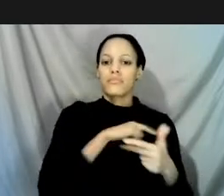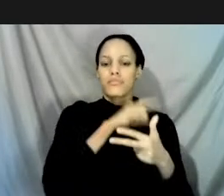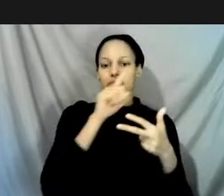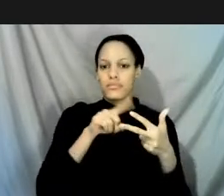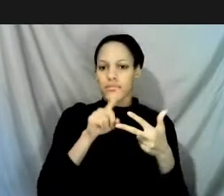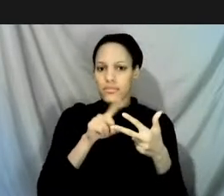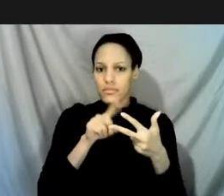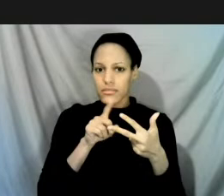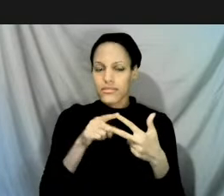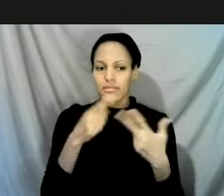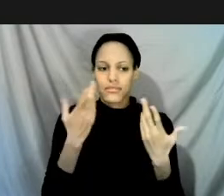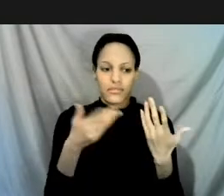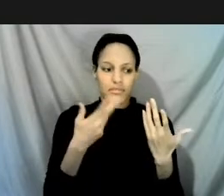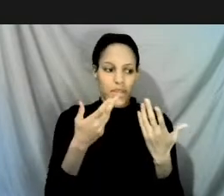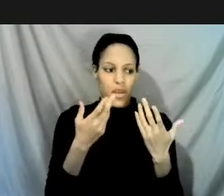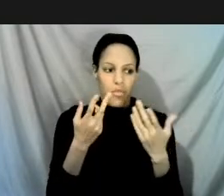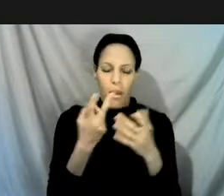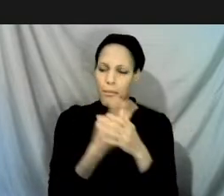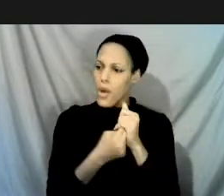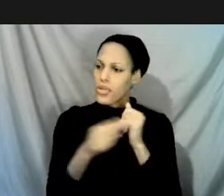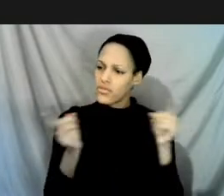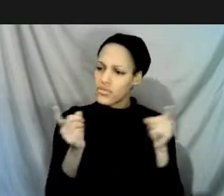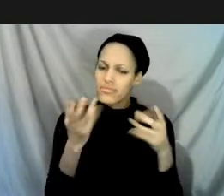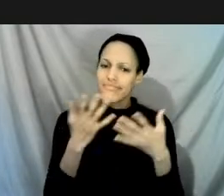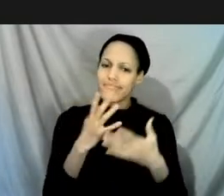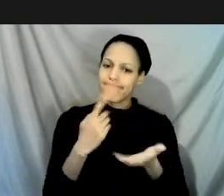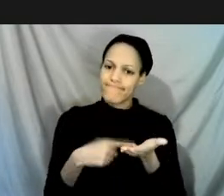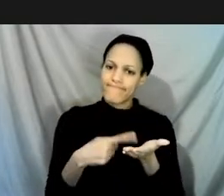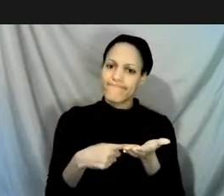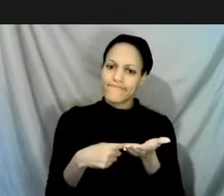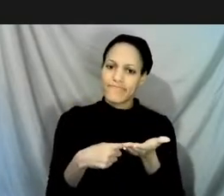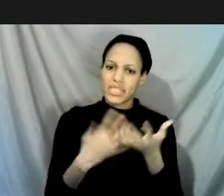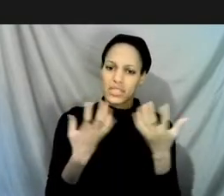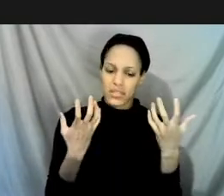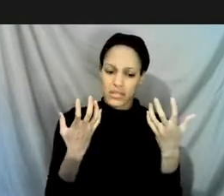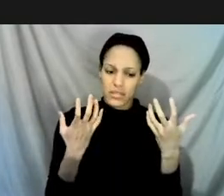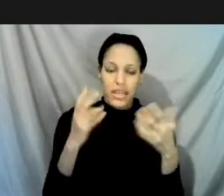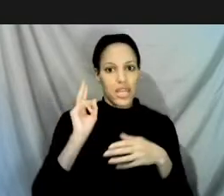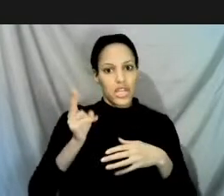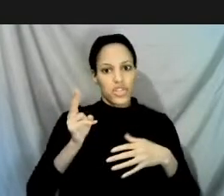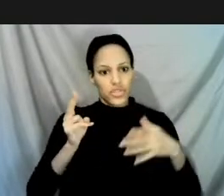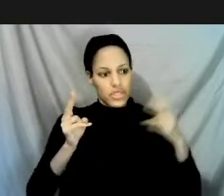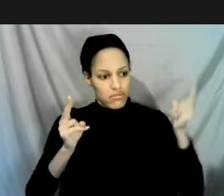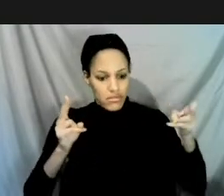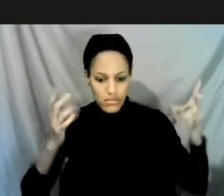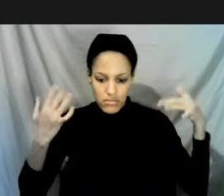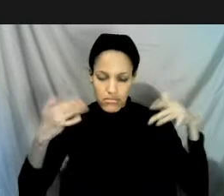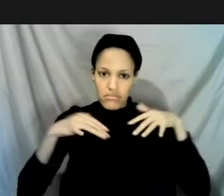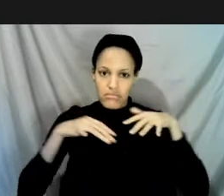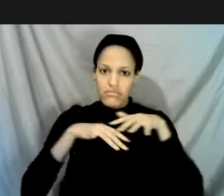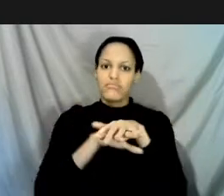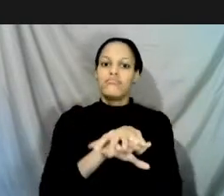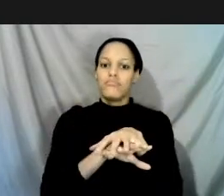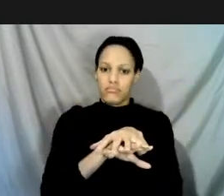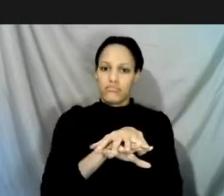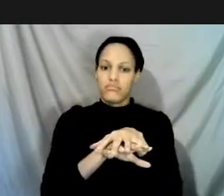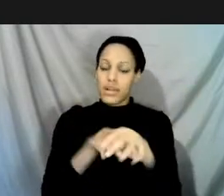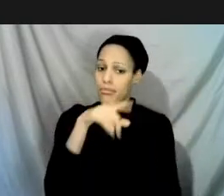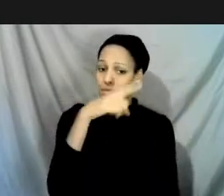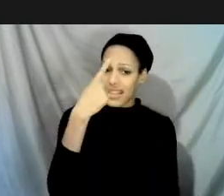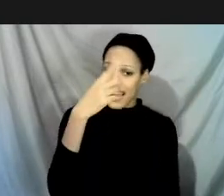what you were saying, what the both of you were saying, just the combined history. Black Dance Stories is